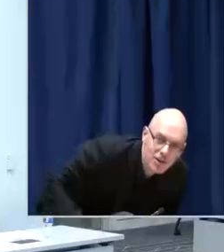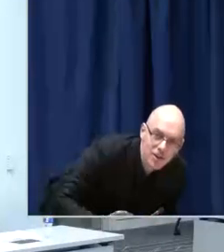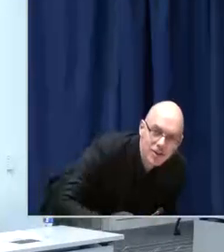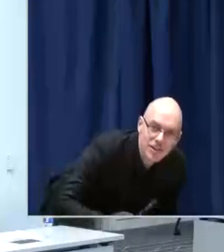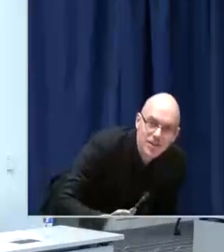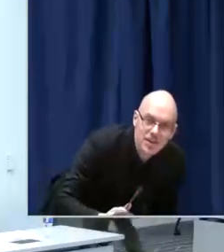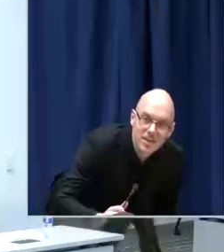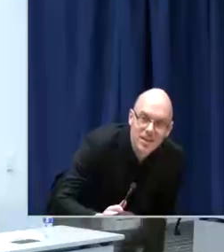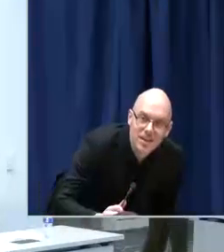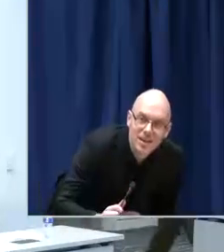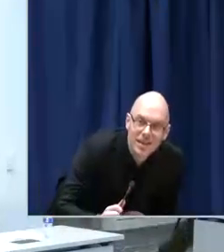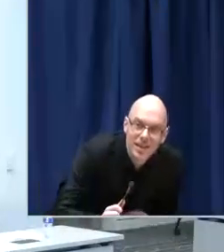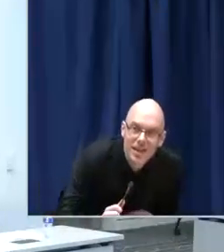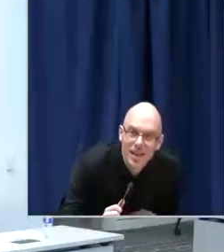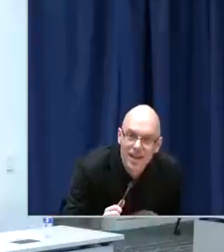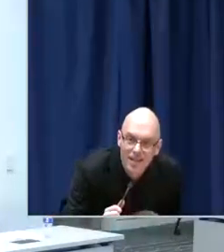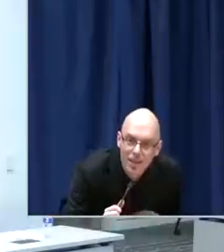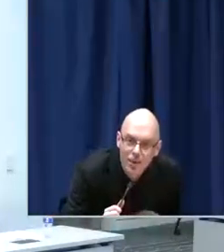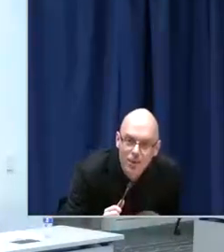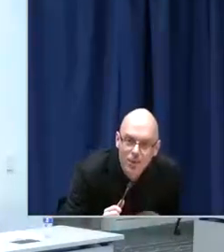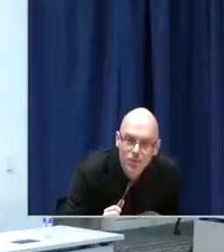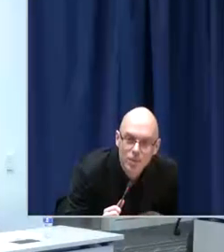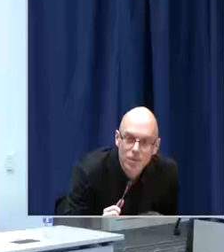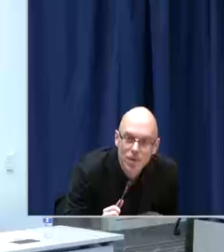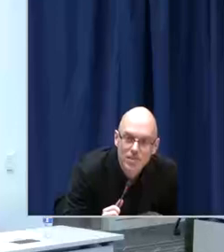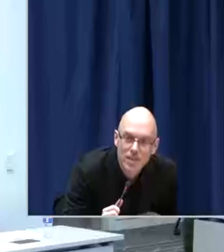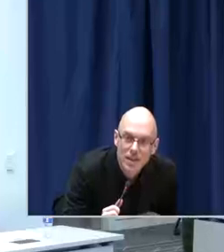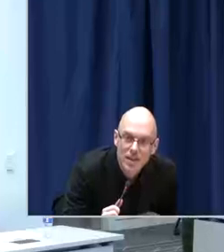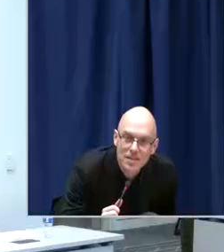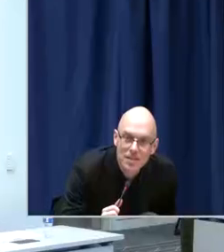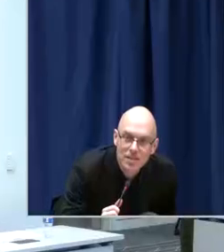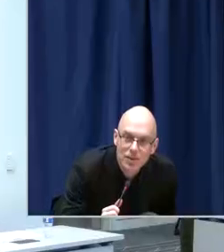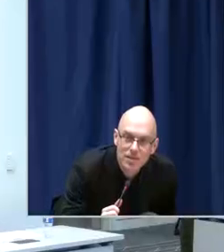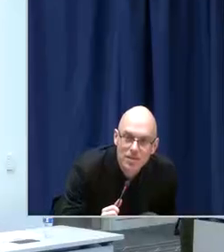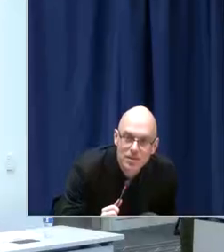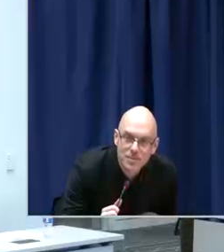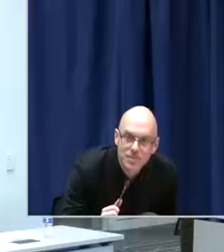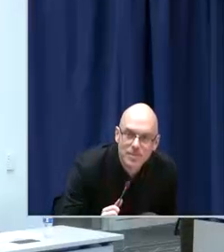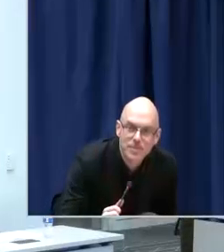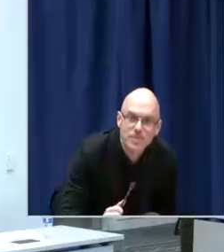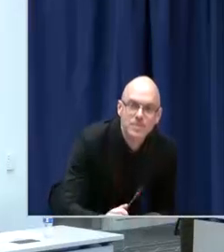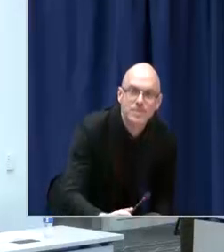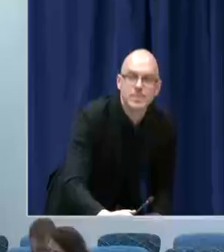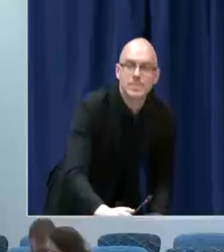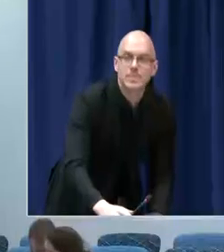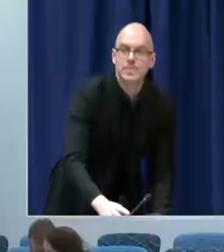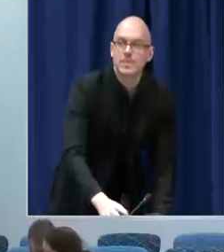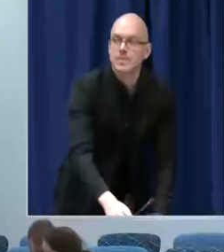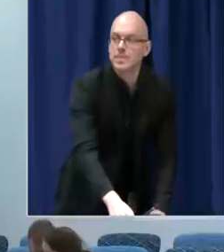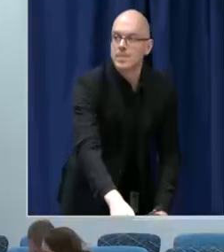Mark Hill here, and I work with the Cerebral Palsy and Deaf Organization.